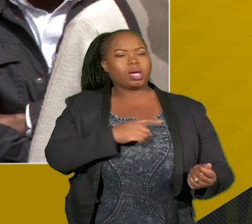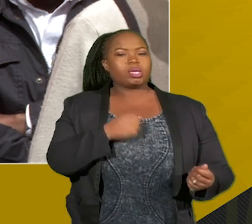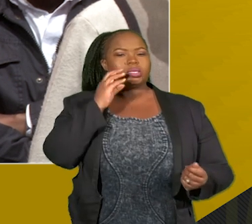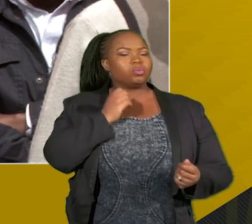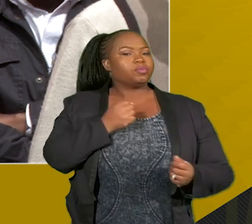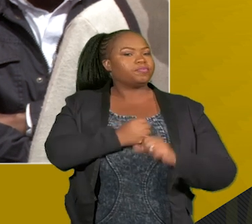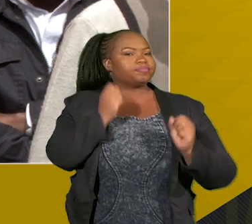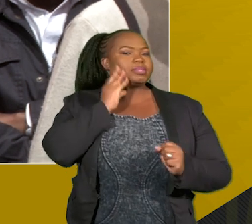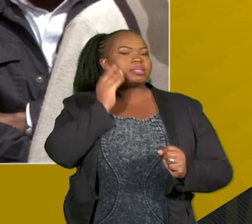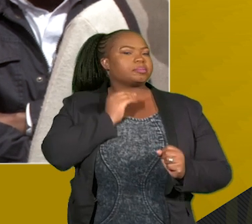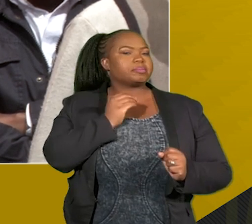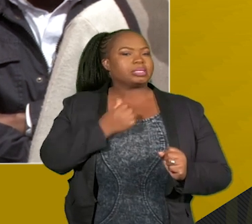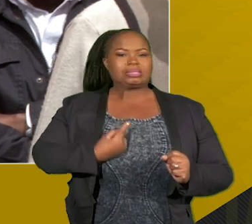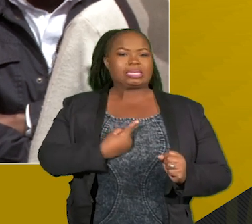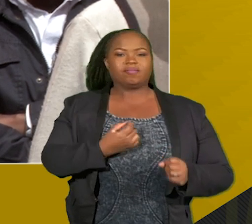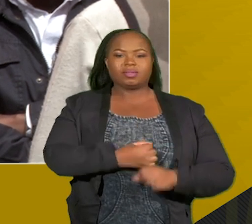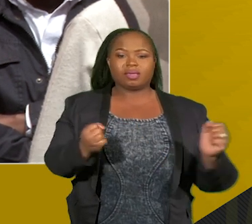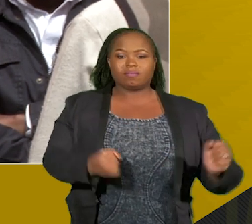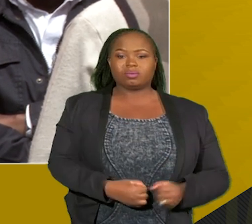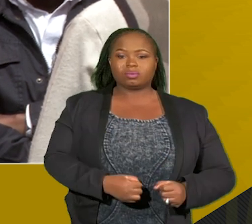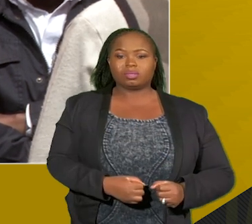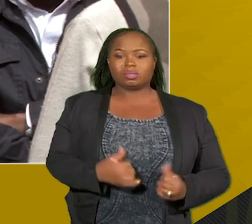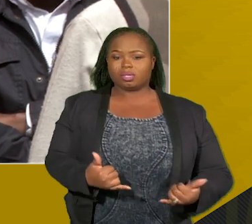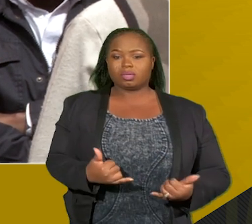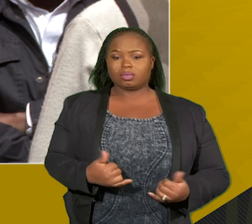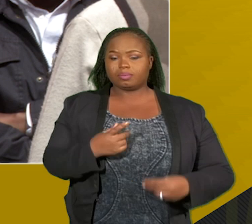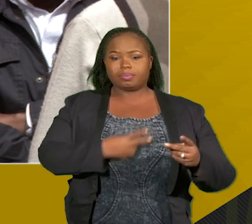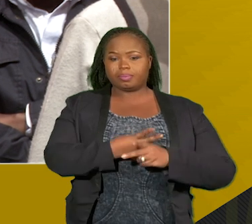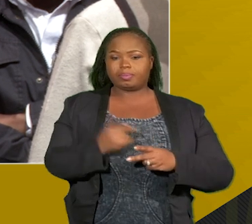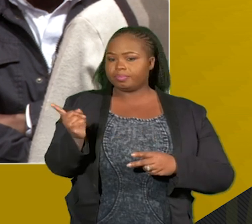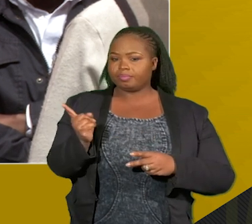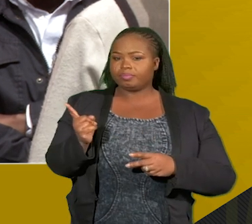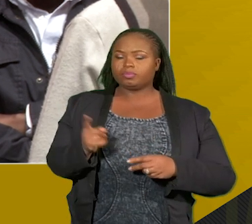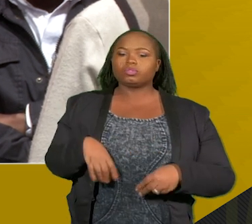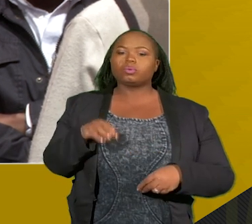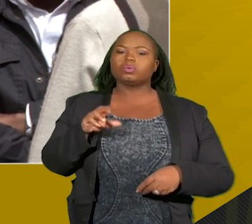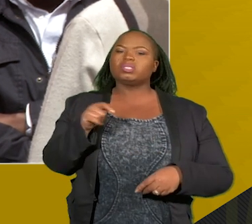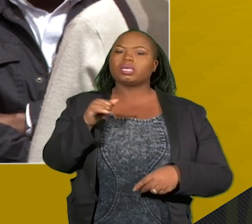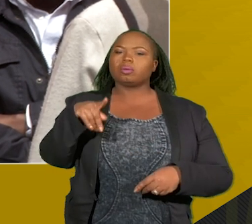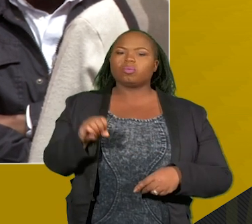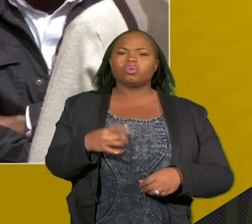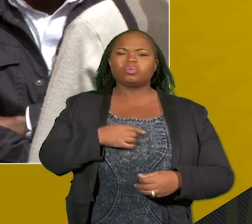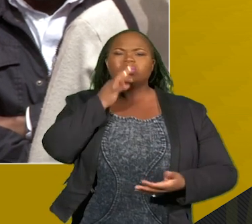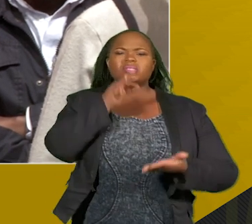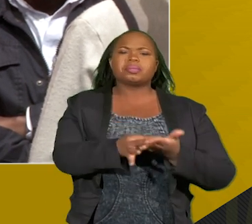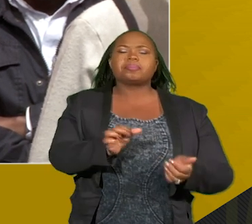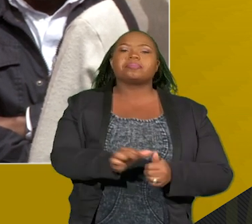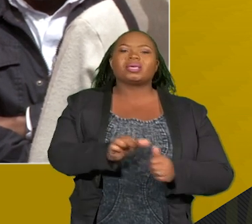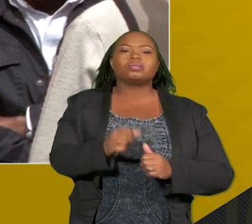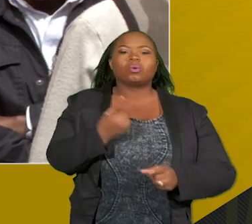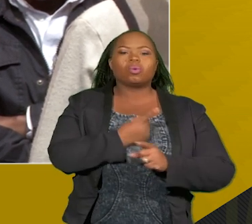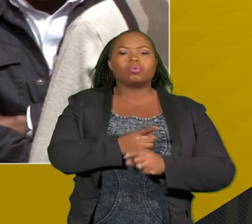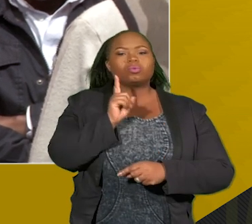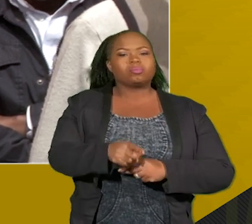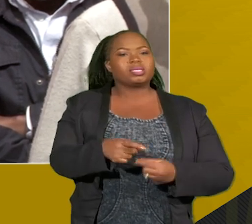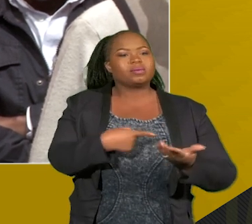it, realistically. So now, when we go, as we are talking, normally we actually suggested to Wootsie, we actually need to have